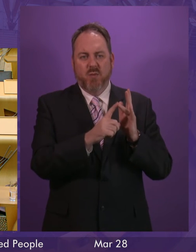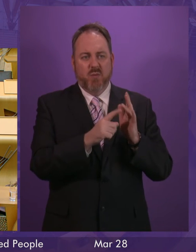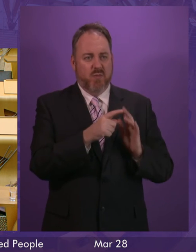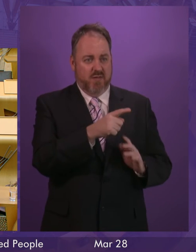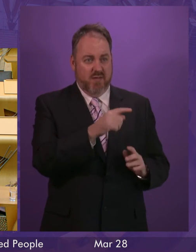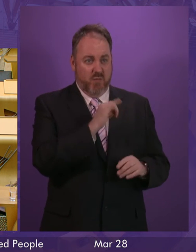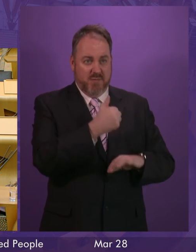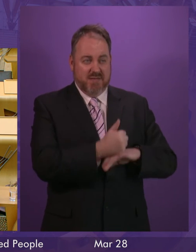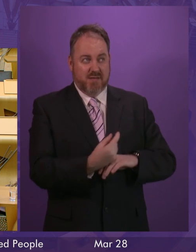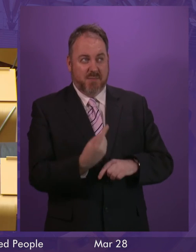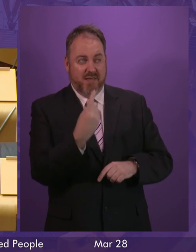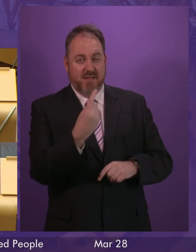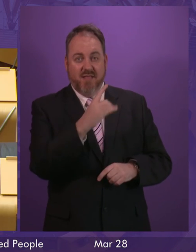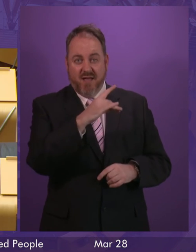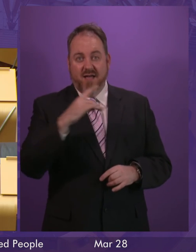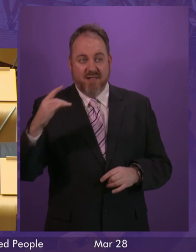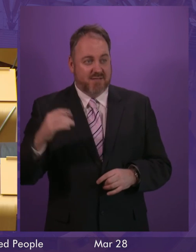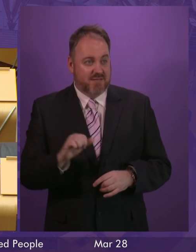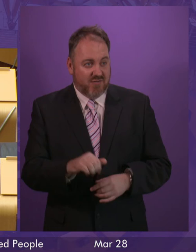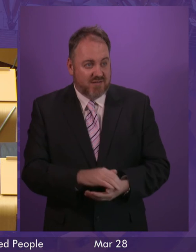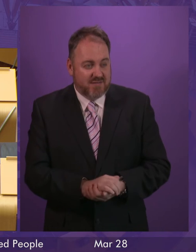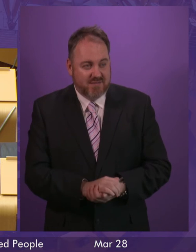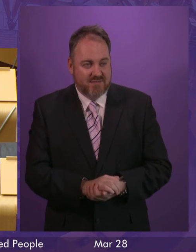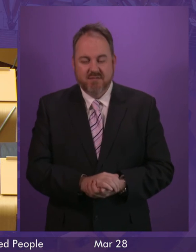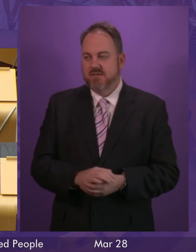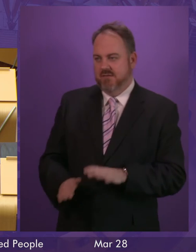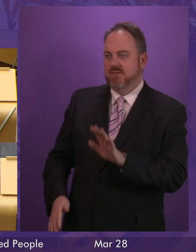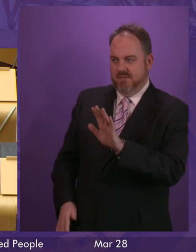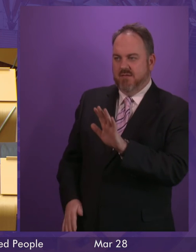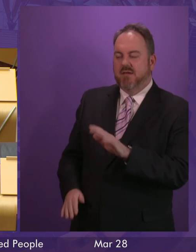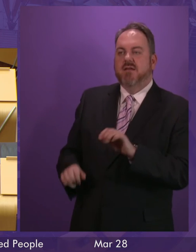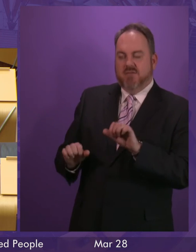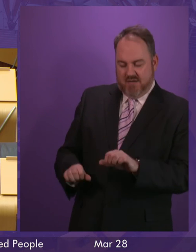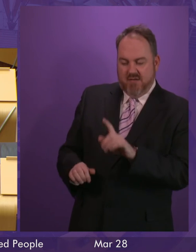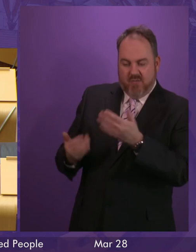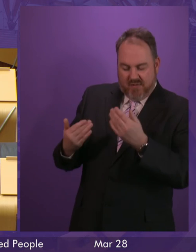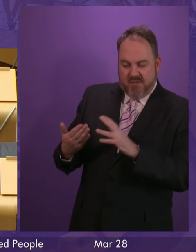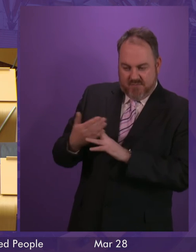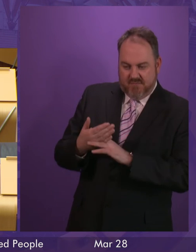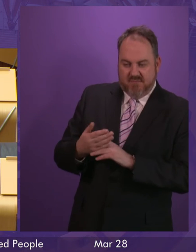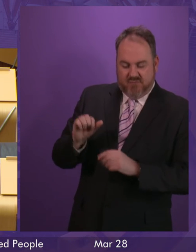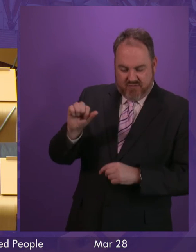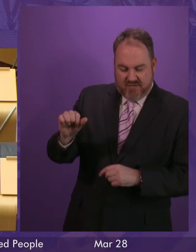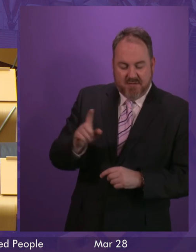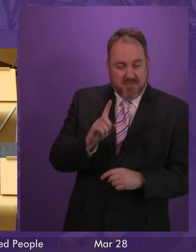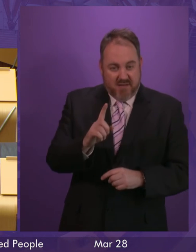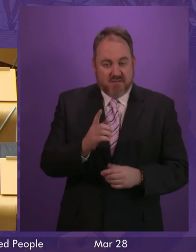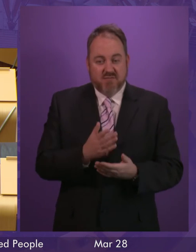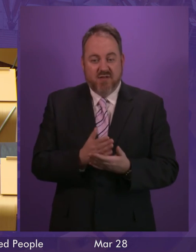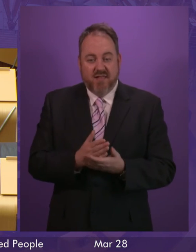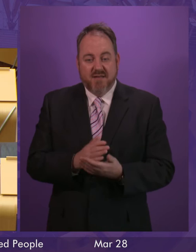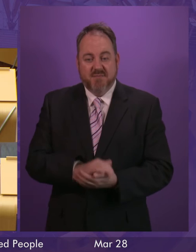ground as the Highlands. Yes, I absolutely welcome that. But as my